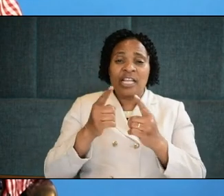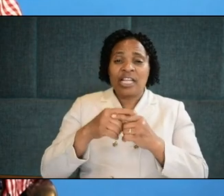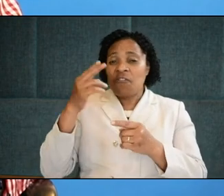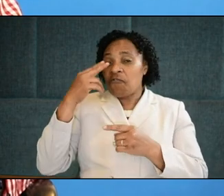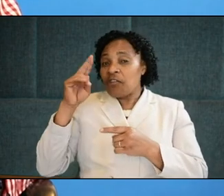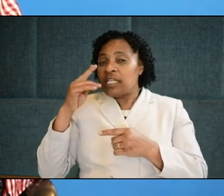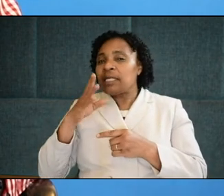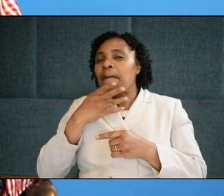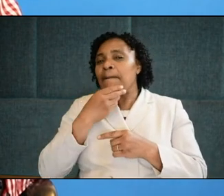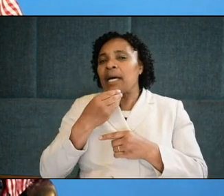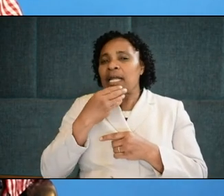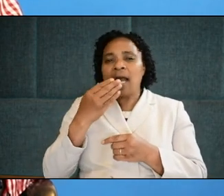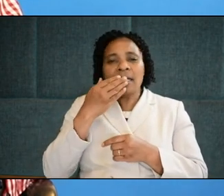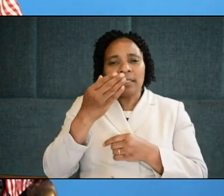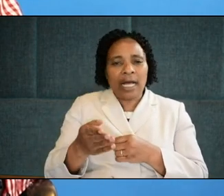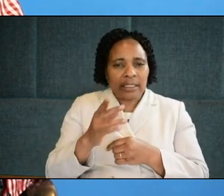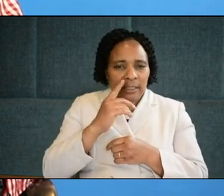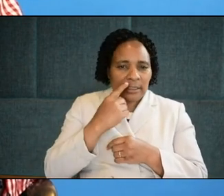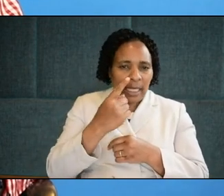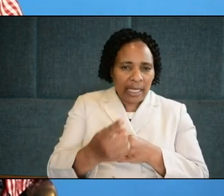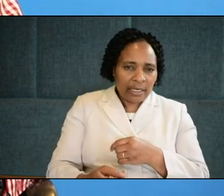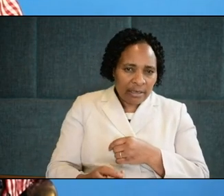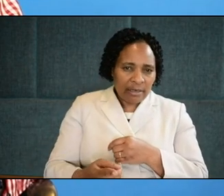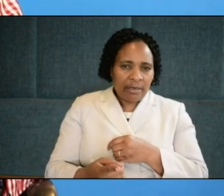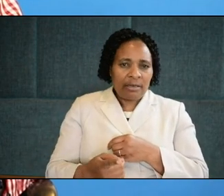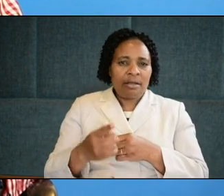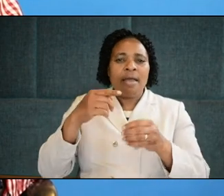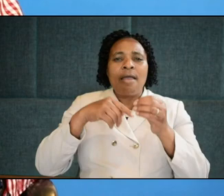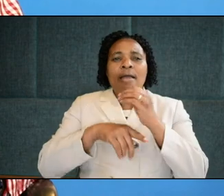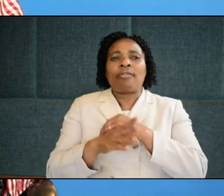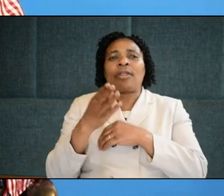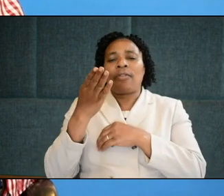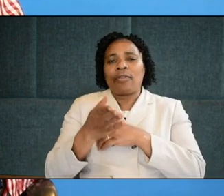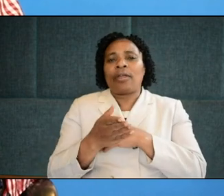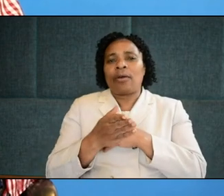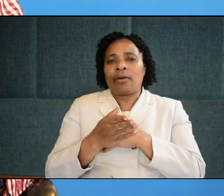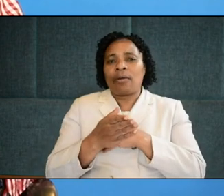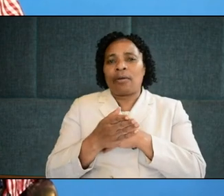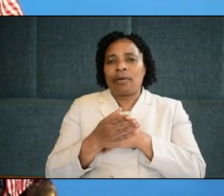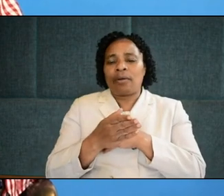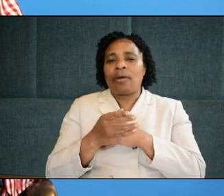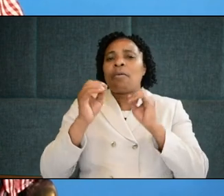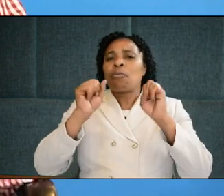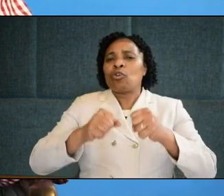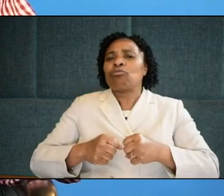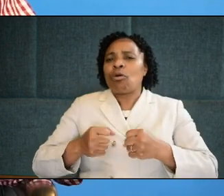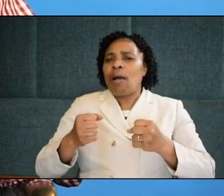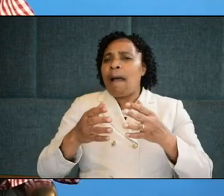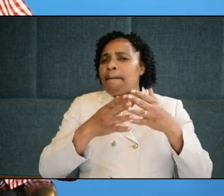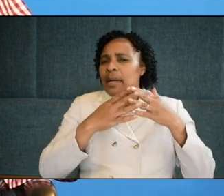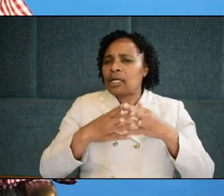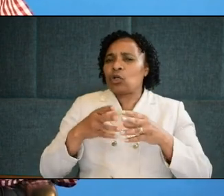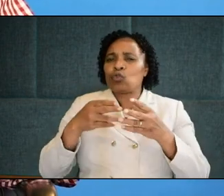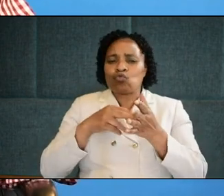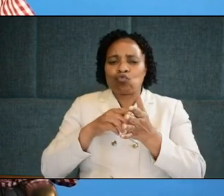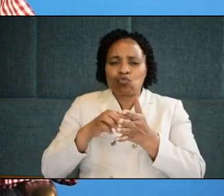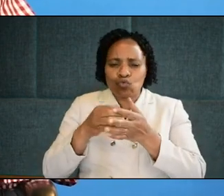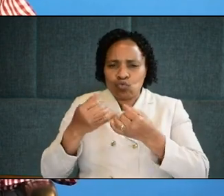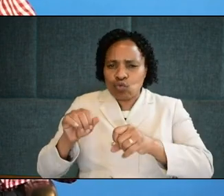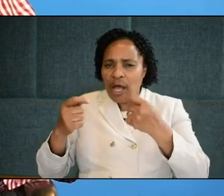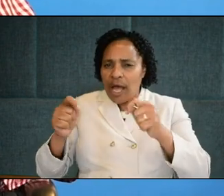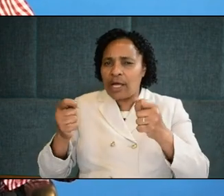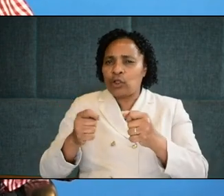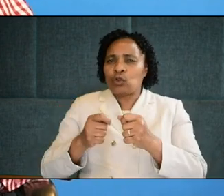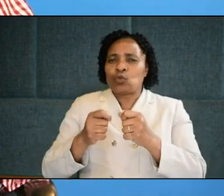Frenchman answered him and told him, get into the wheelbarrow. Would the American actually try to walk across the